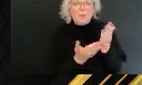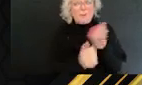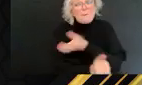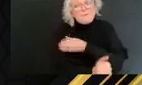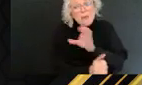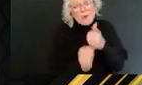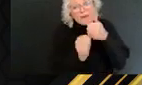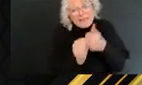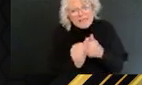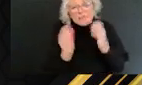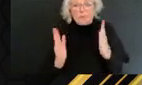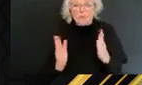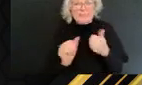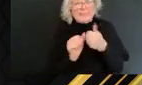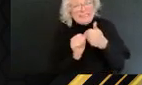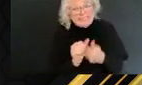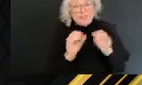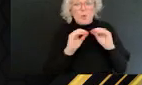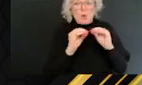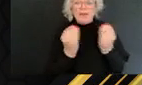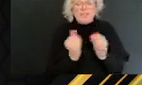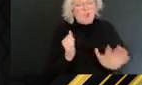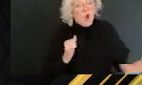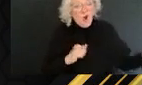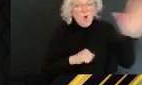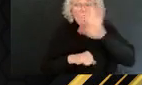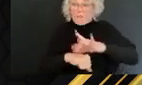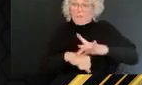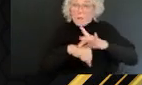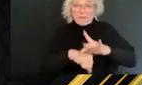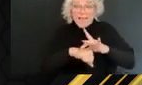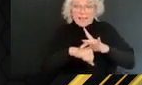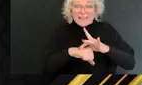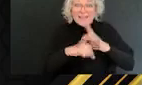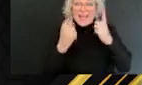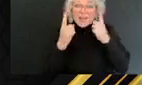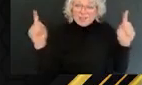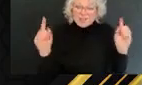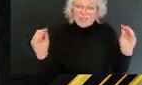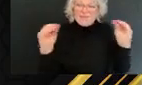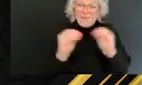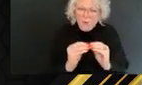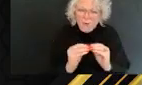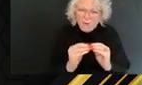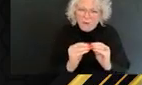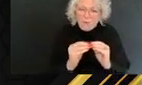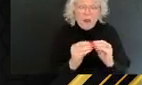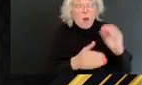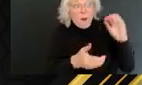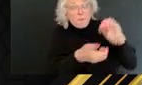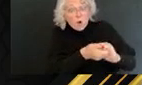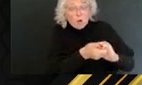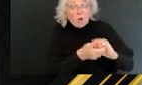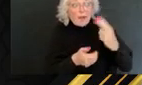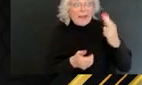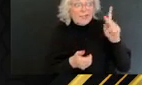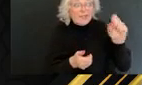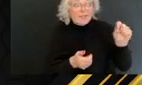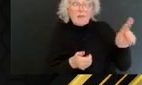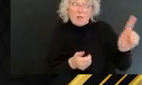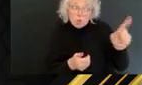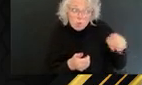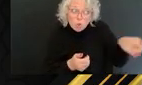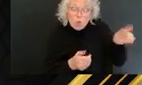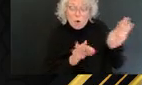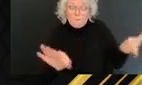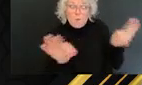every person and every organization on the planet to achieve more. These partnerships, Helen Keller Services, you are so